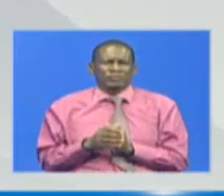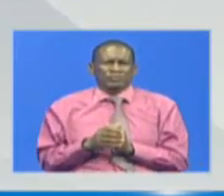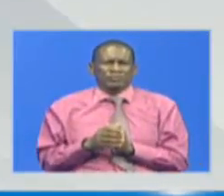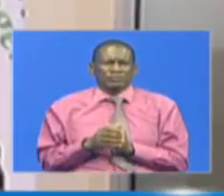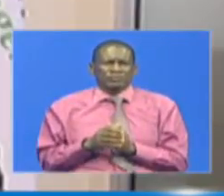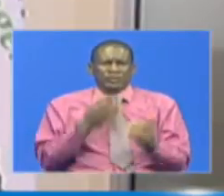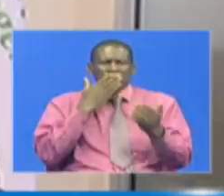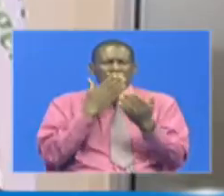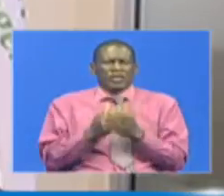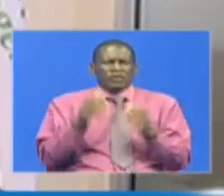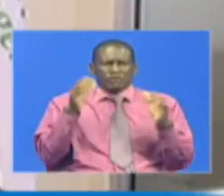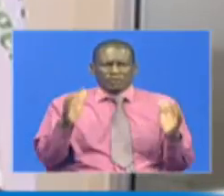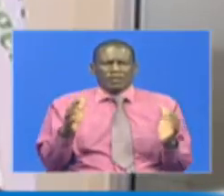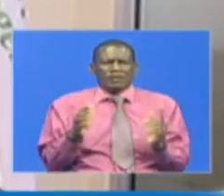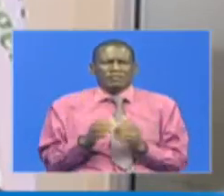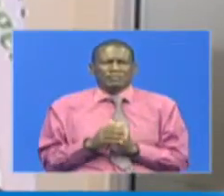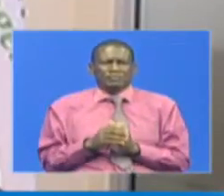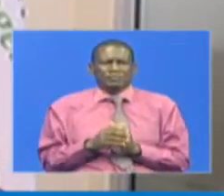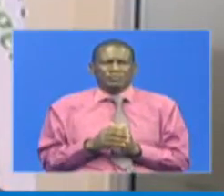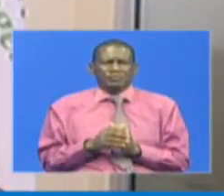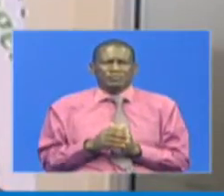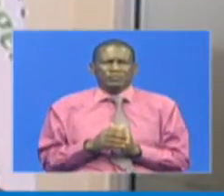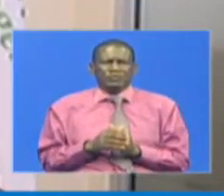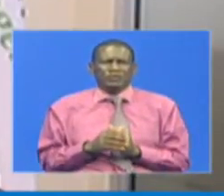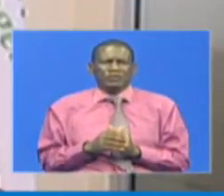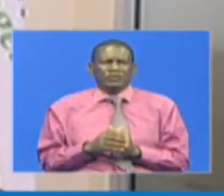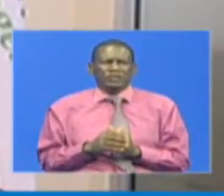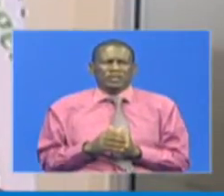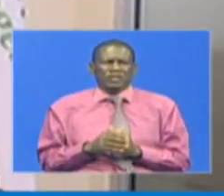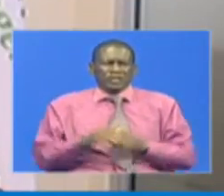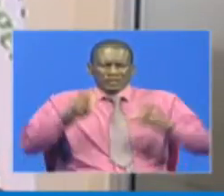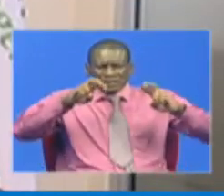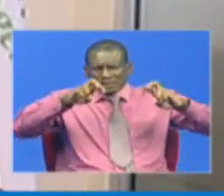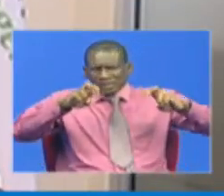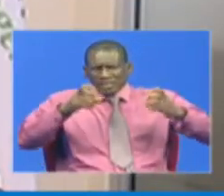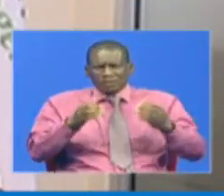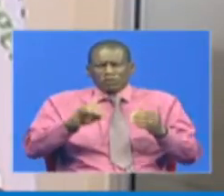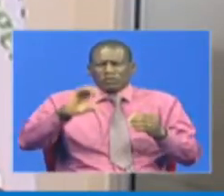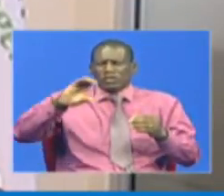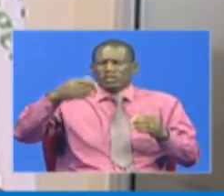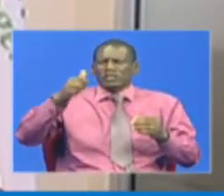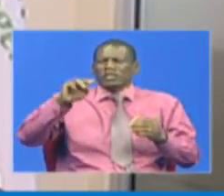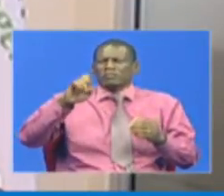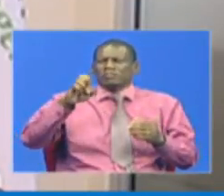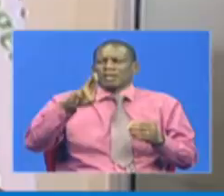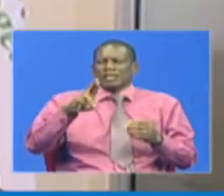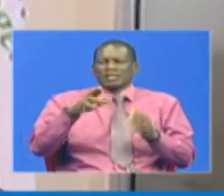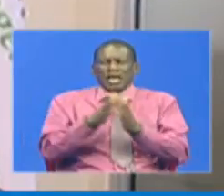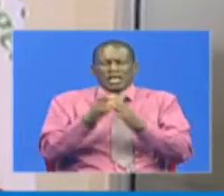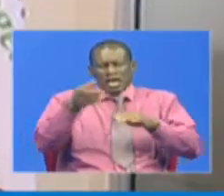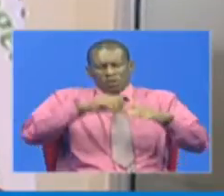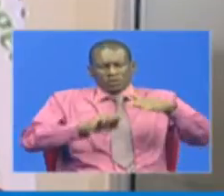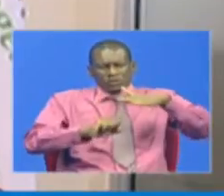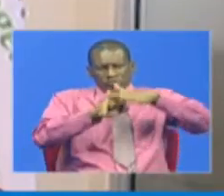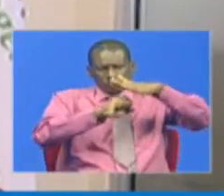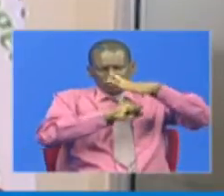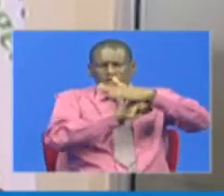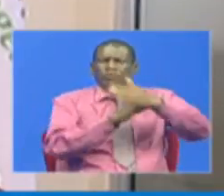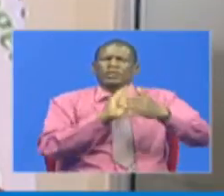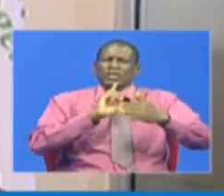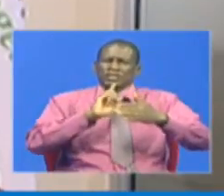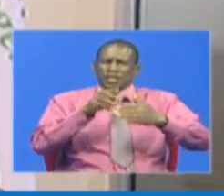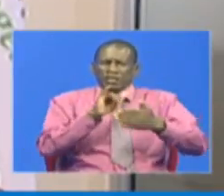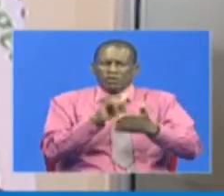Thank you very much. Looking at the chamber and under our pillars, we're saying we are there